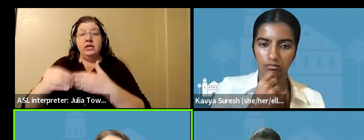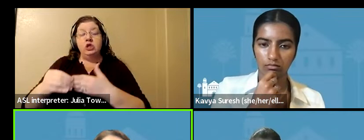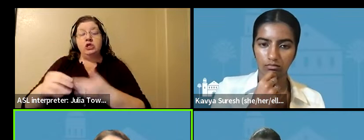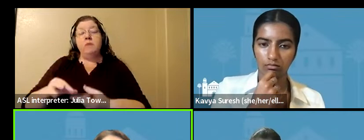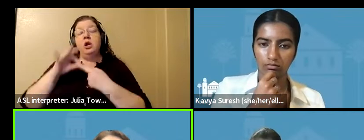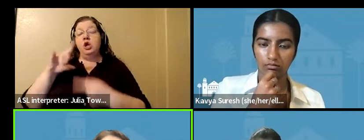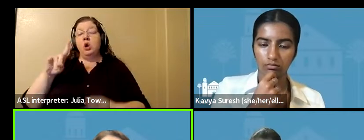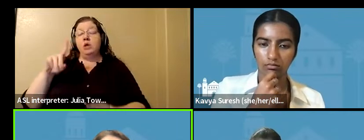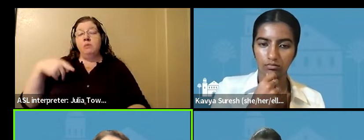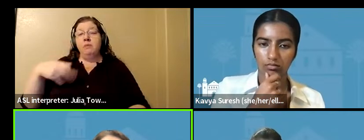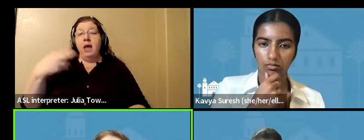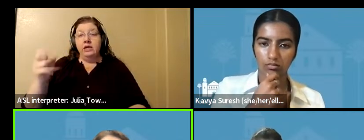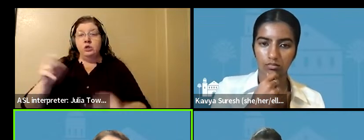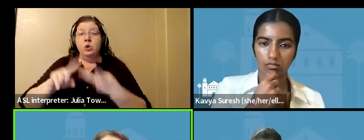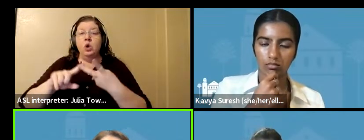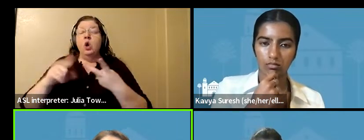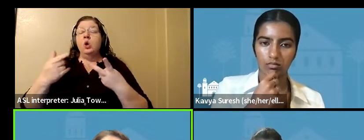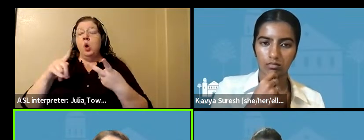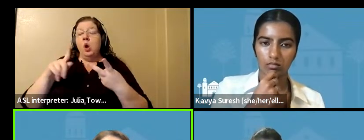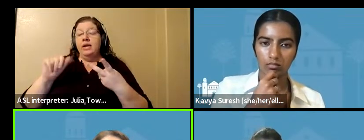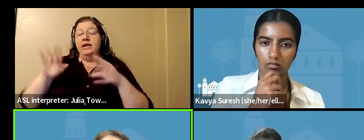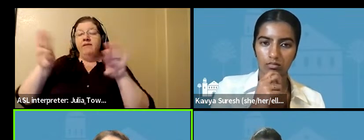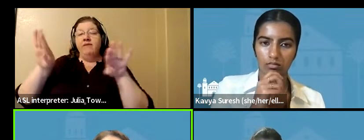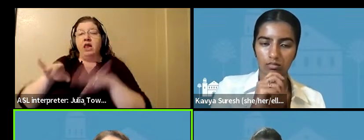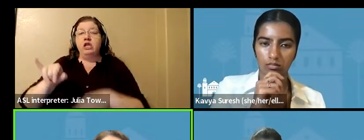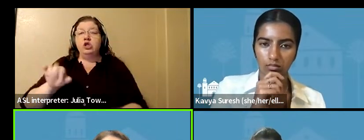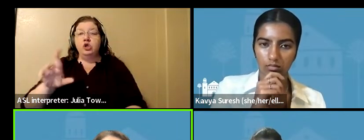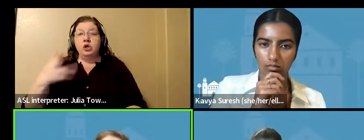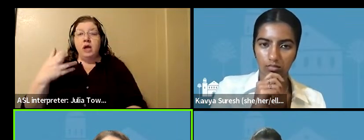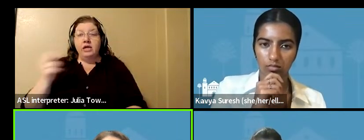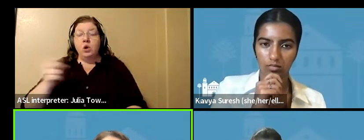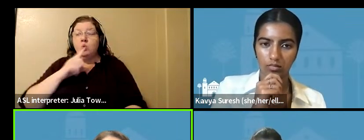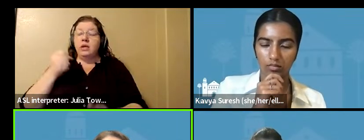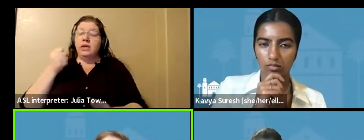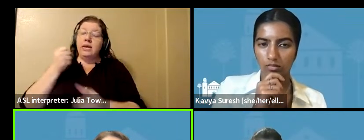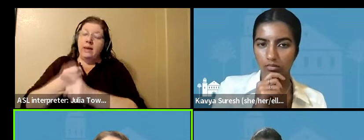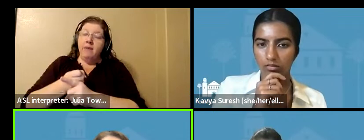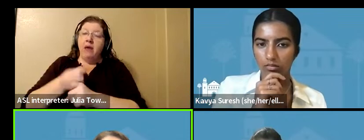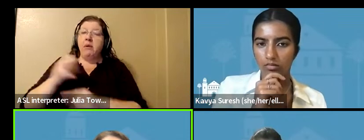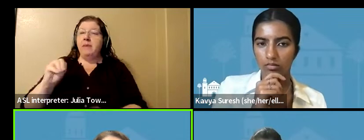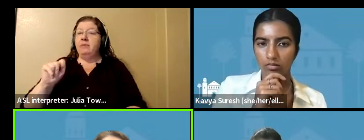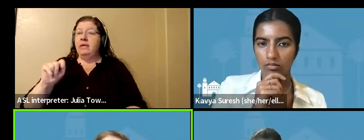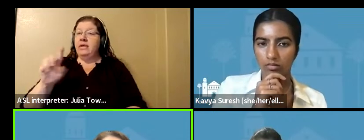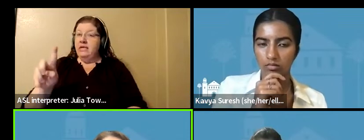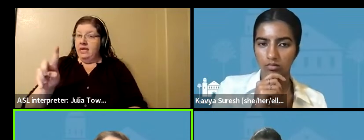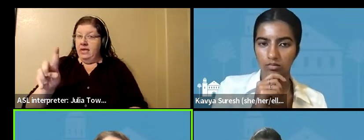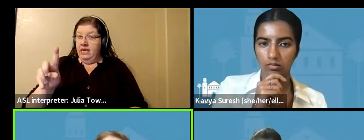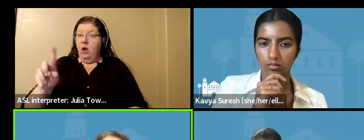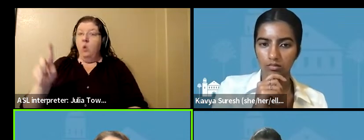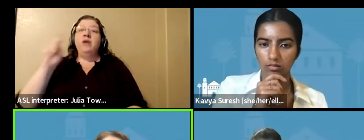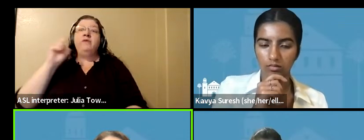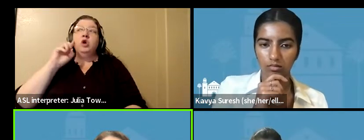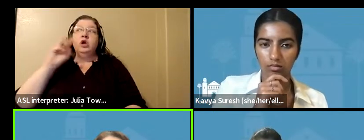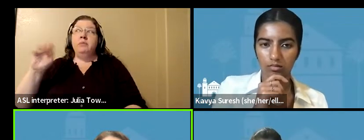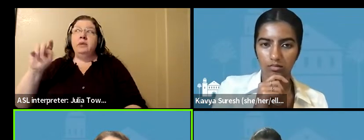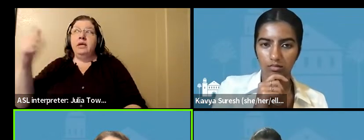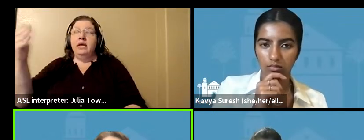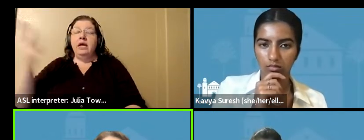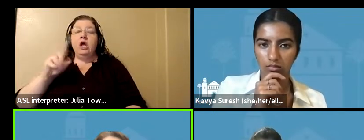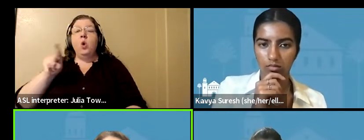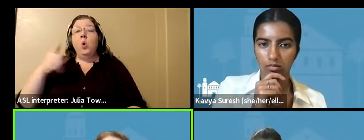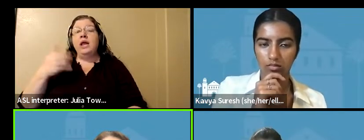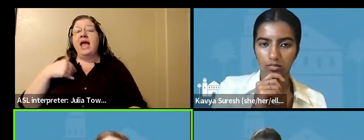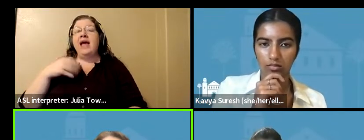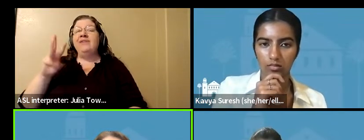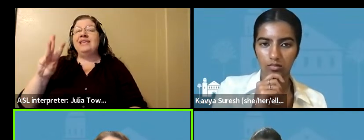High School and Goleta Valley Junior High School, which are deeply impacted by MTD. We have heard from MTD that they will only have